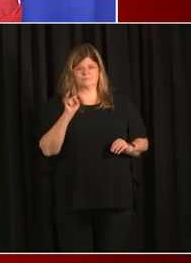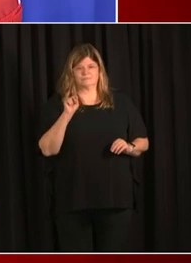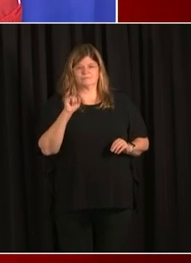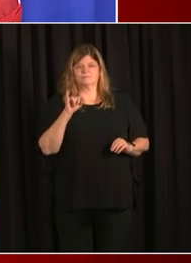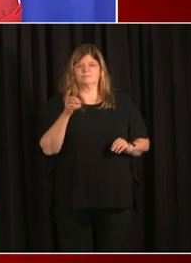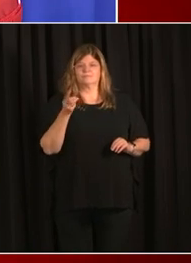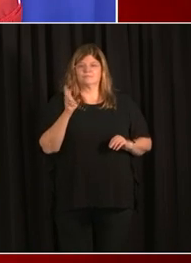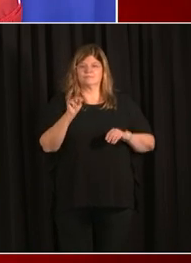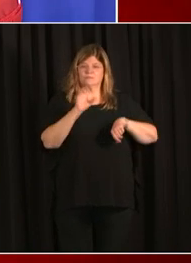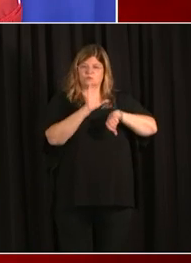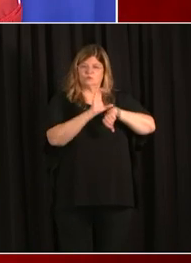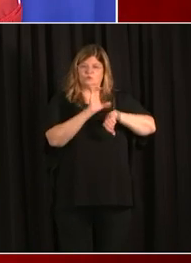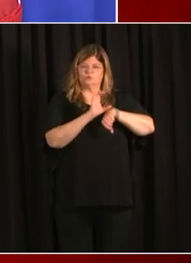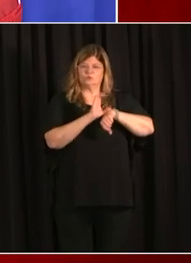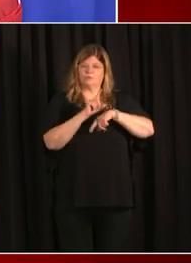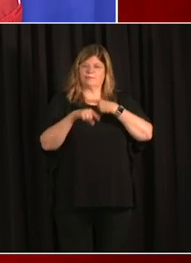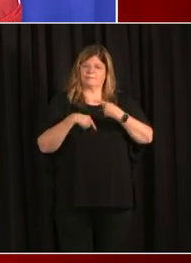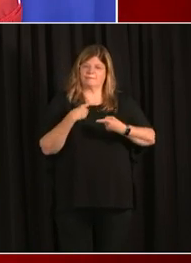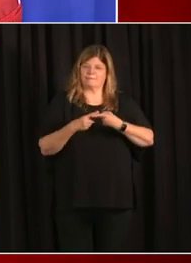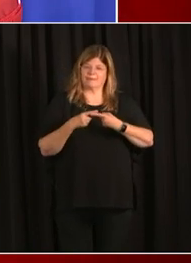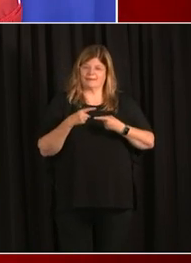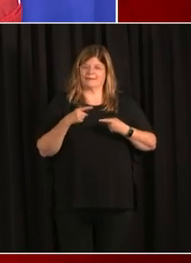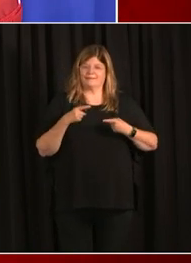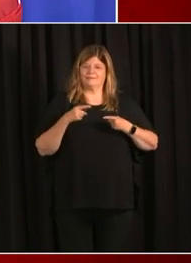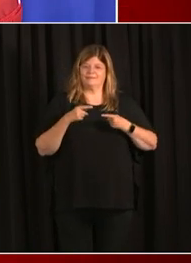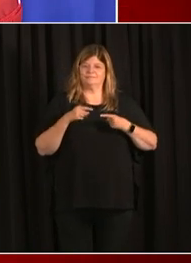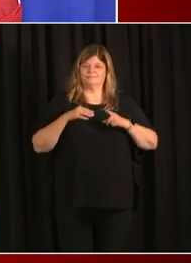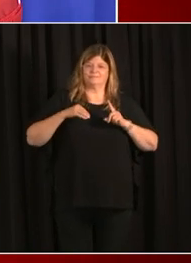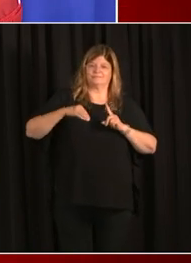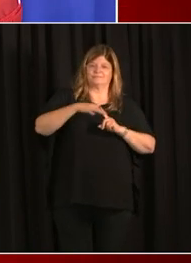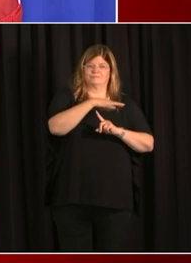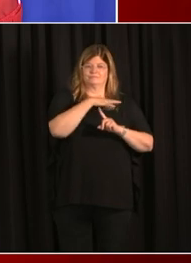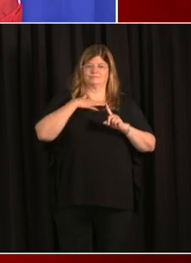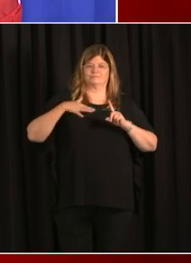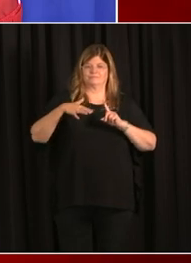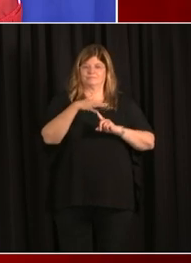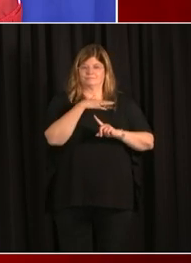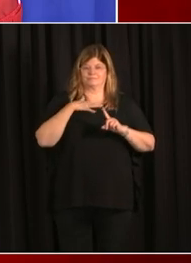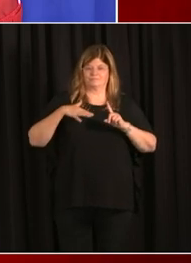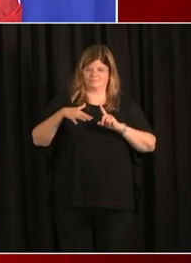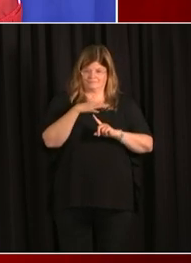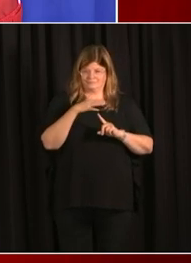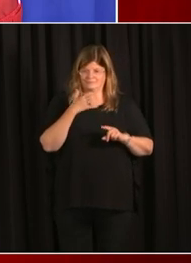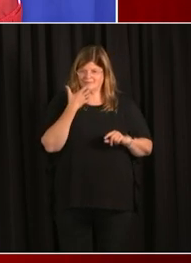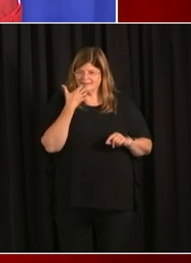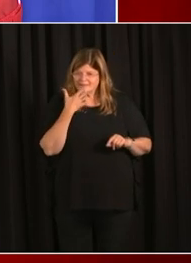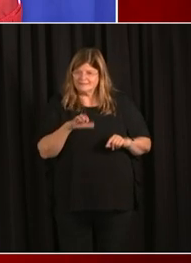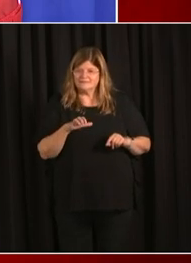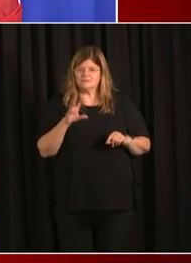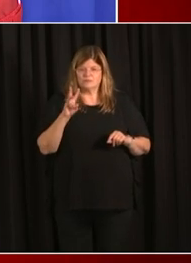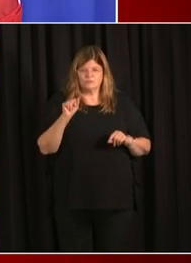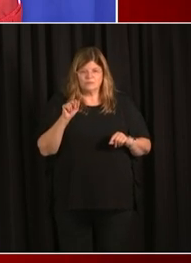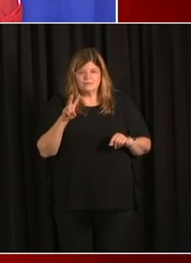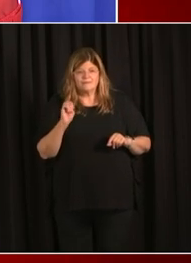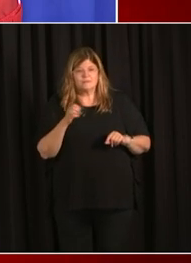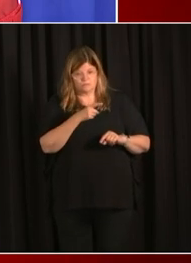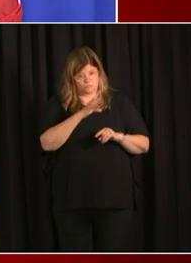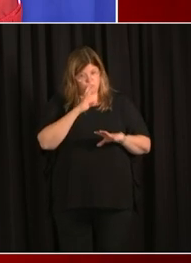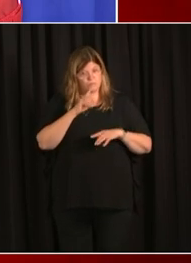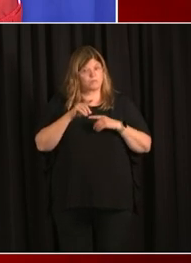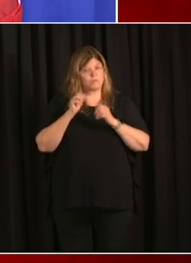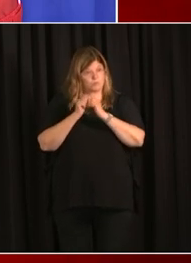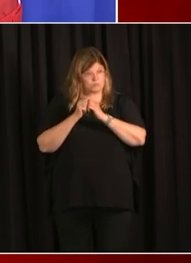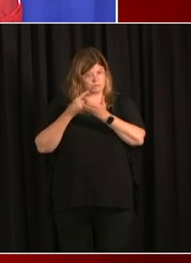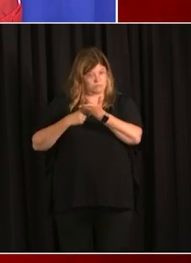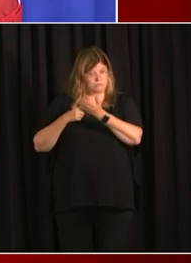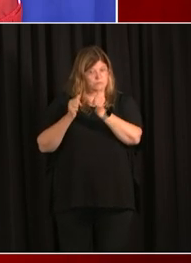type of munitions and the heat ray that they might possibly have to deploy against protesters. Have you talked to the National Guard or anybody